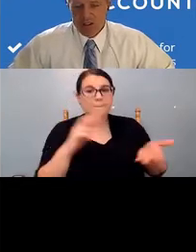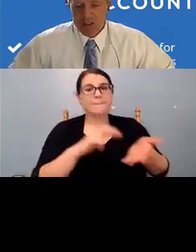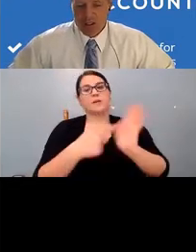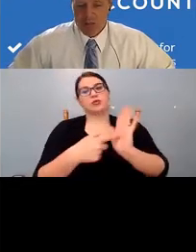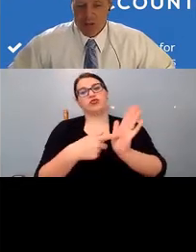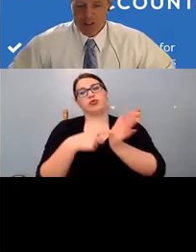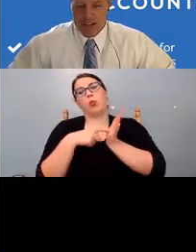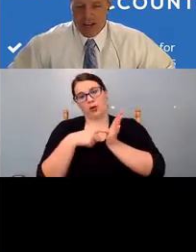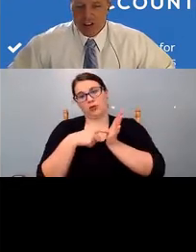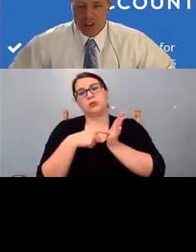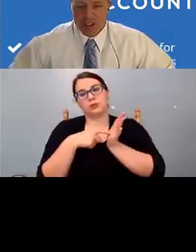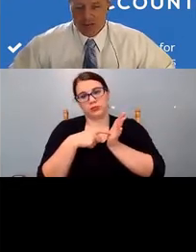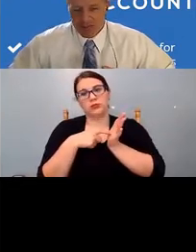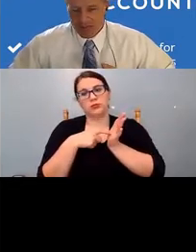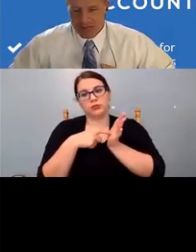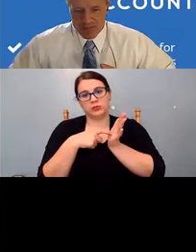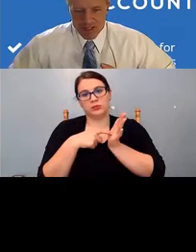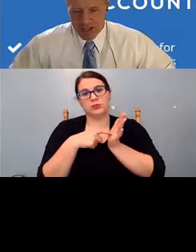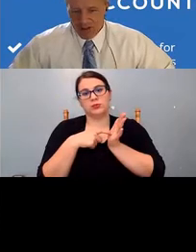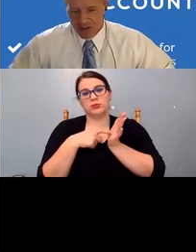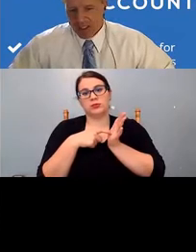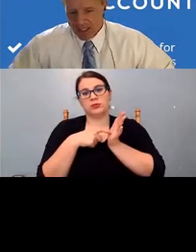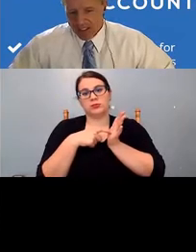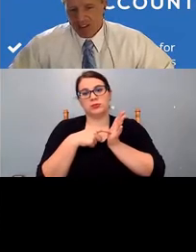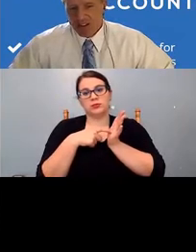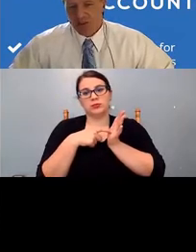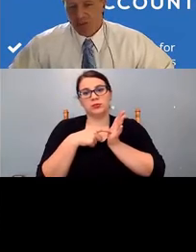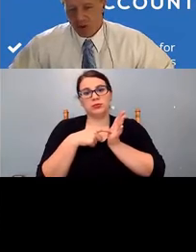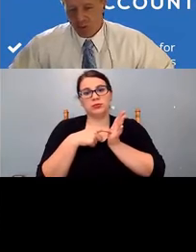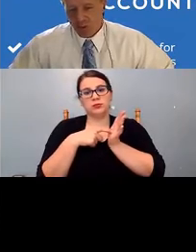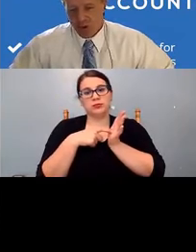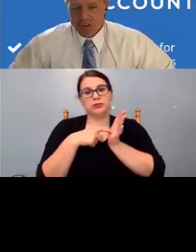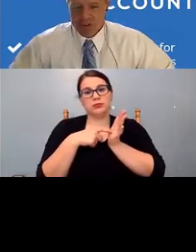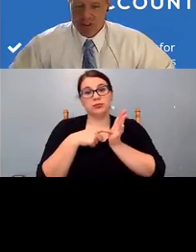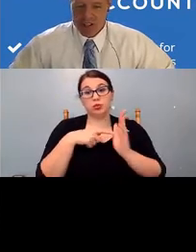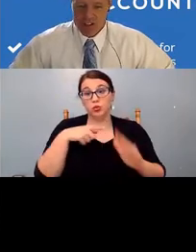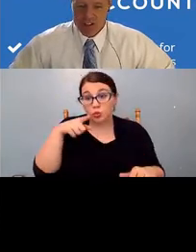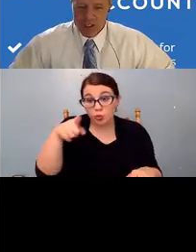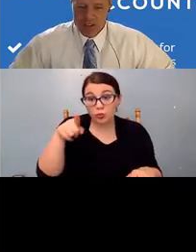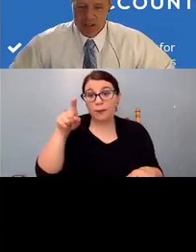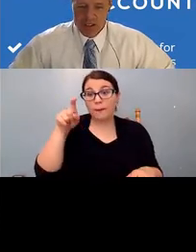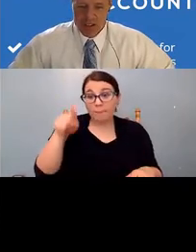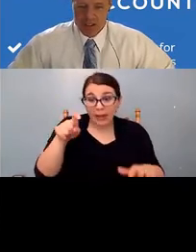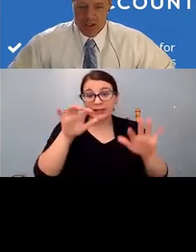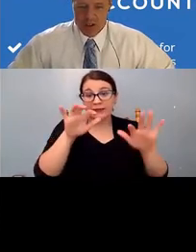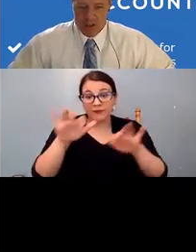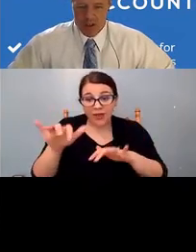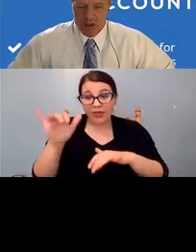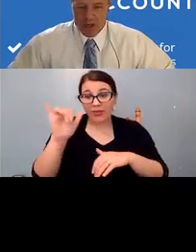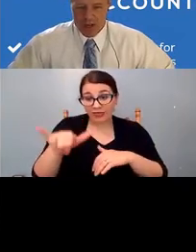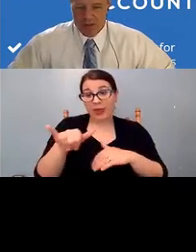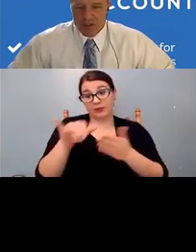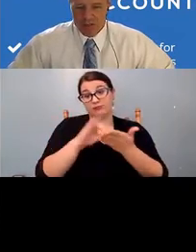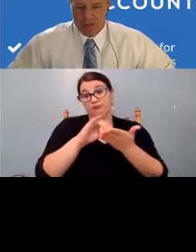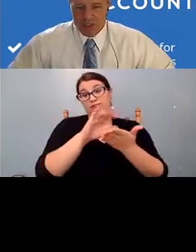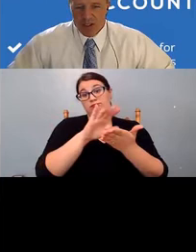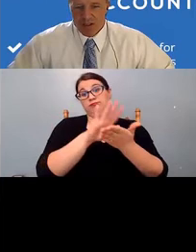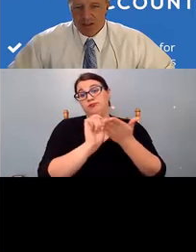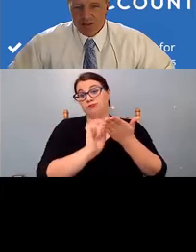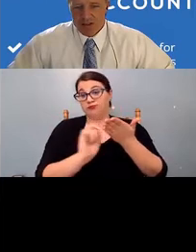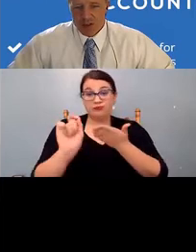field. It must actually have something in it to be able to progress to the next screen. So here we have